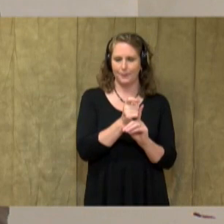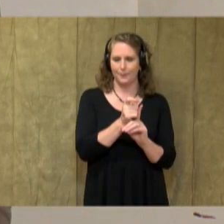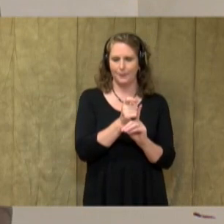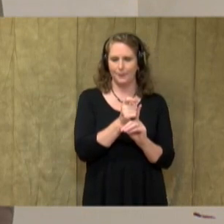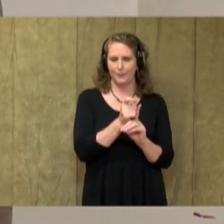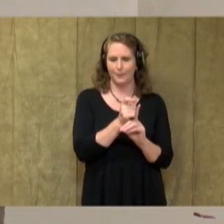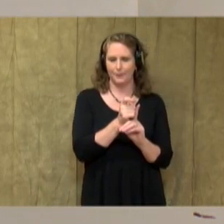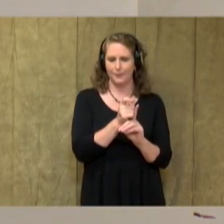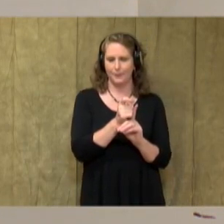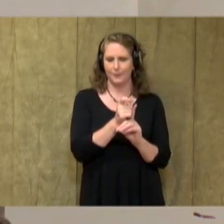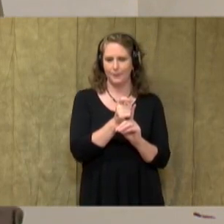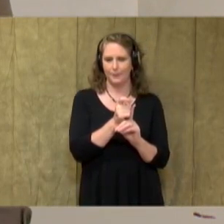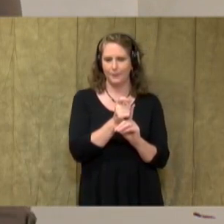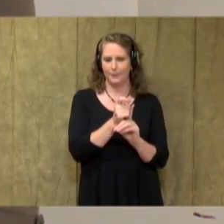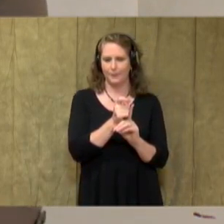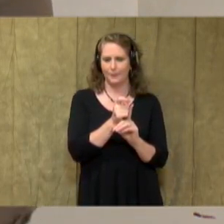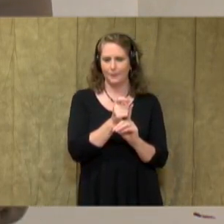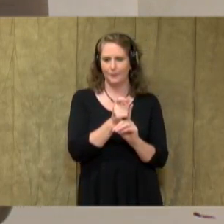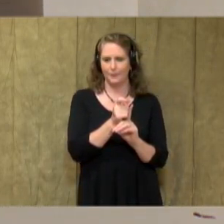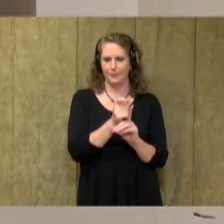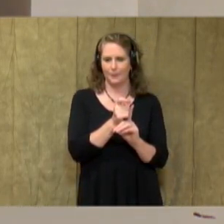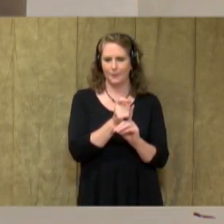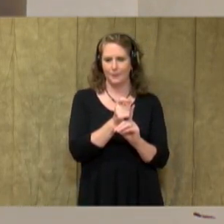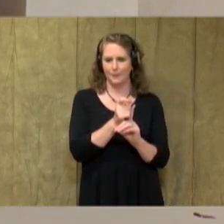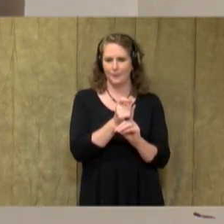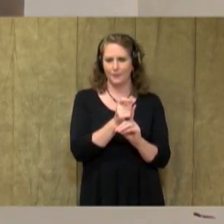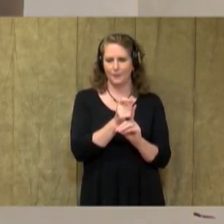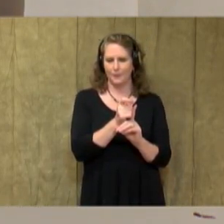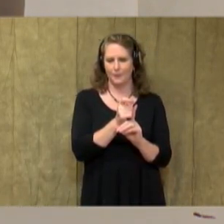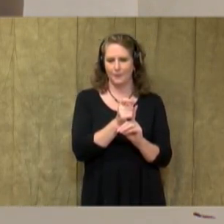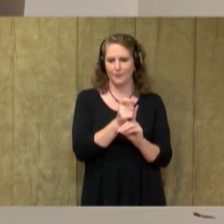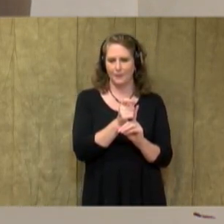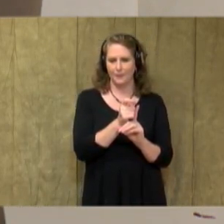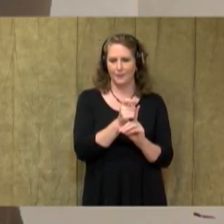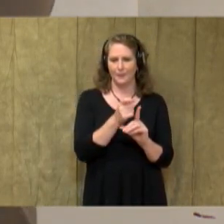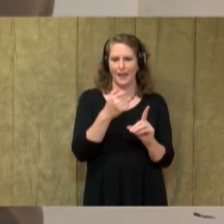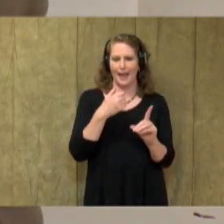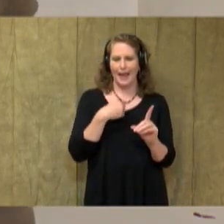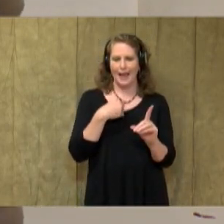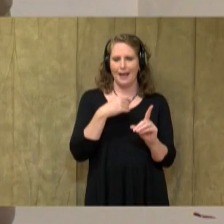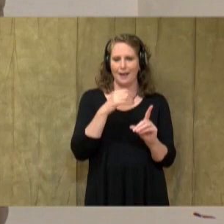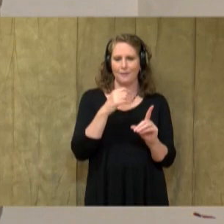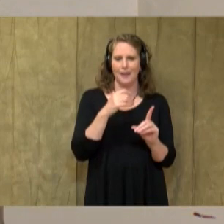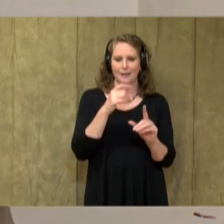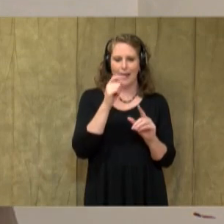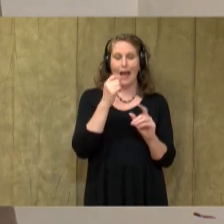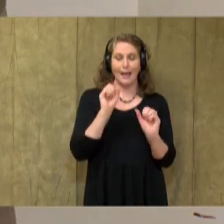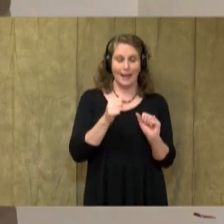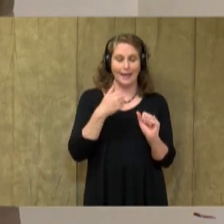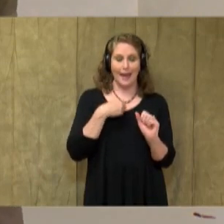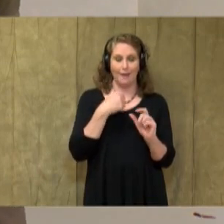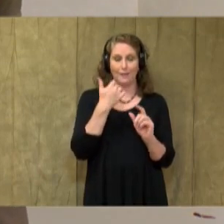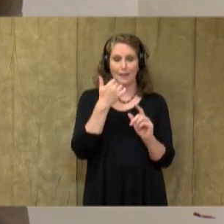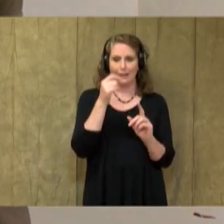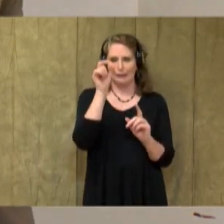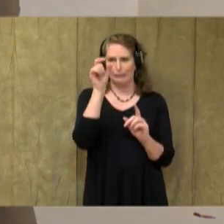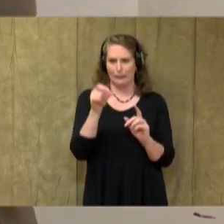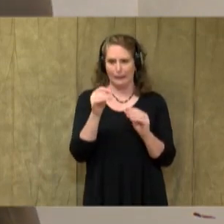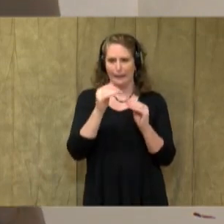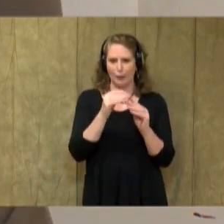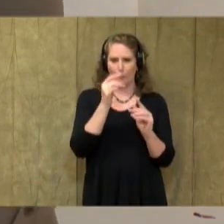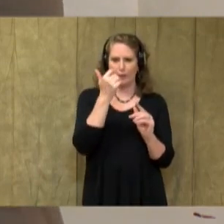that, I would not have a 10 anymore and then I would have 10 of these little individual ones, which is what we've been using up